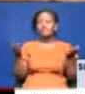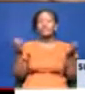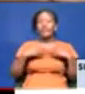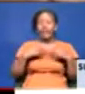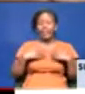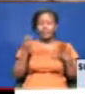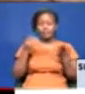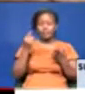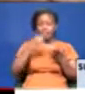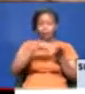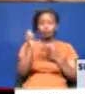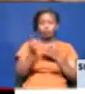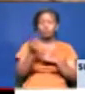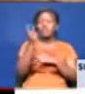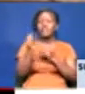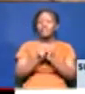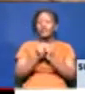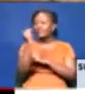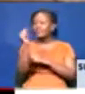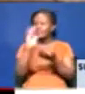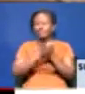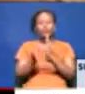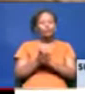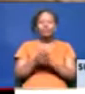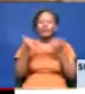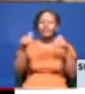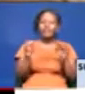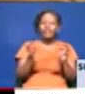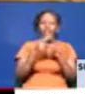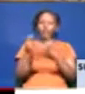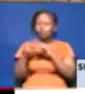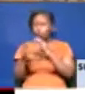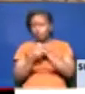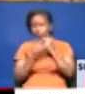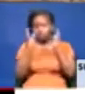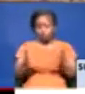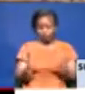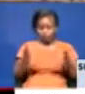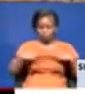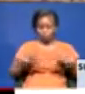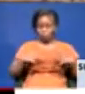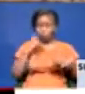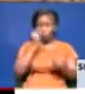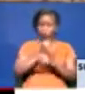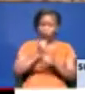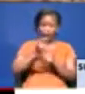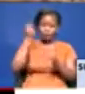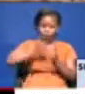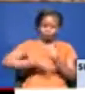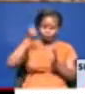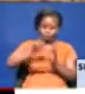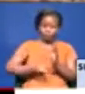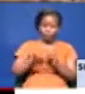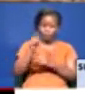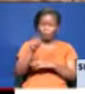that was enacted in 2015 without thorough input from the major players of the industry who are the scrap metal dealers. So those are some of the issues